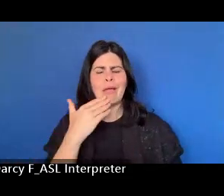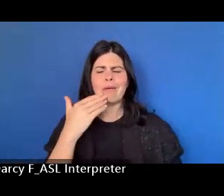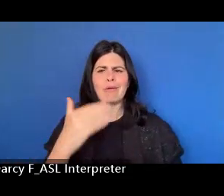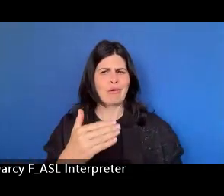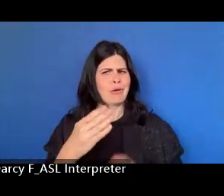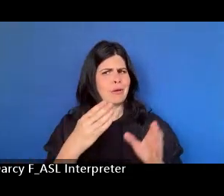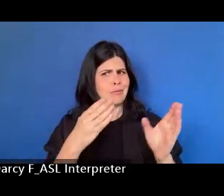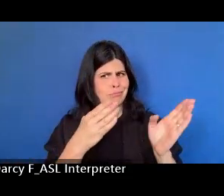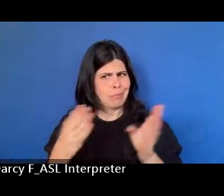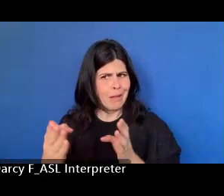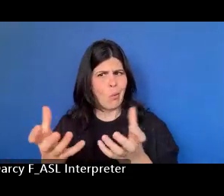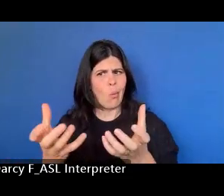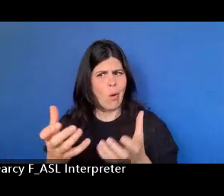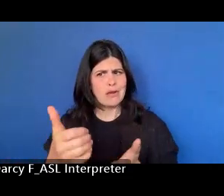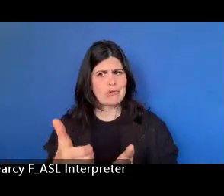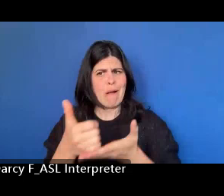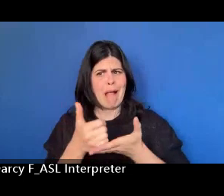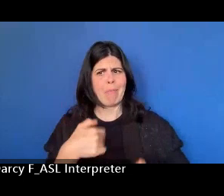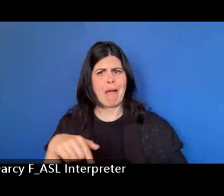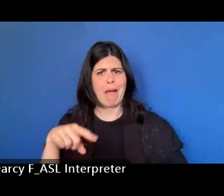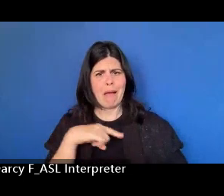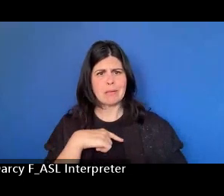us in our